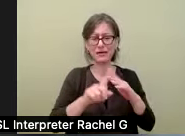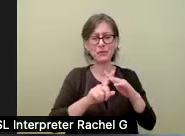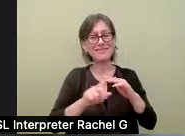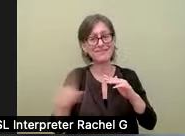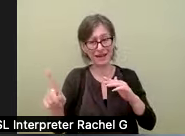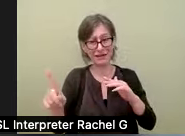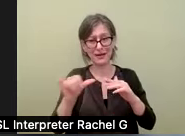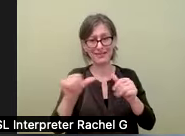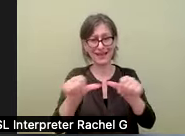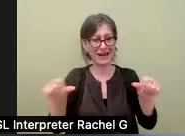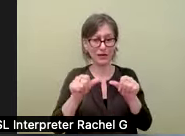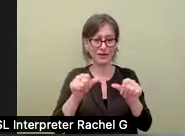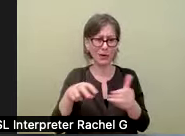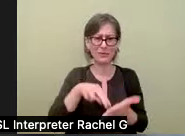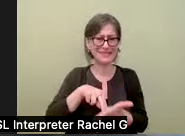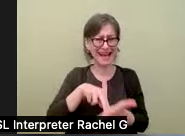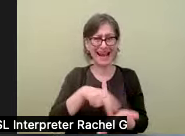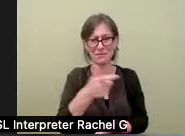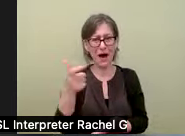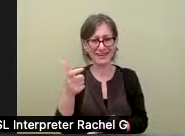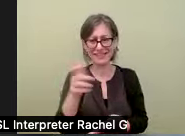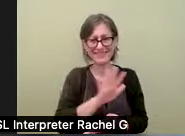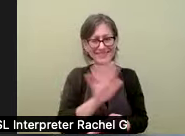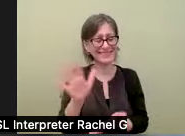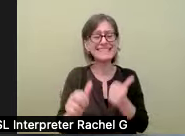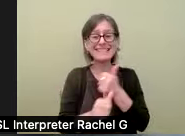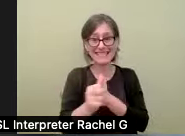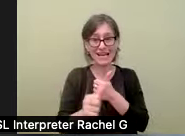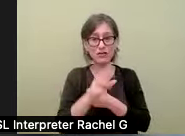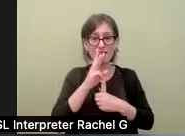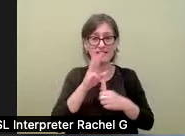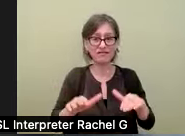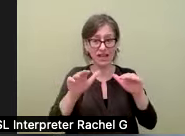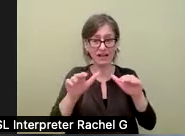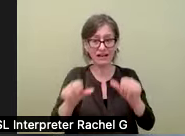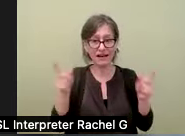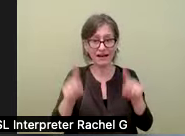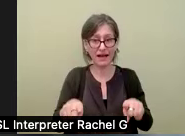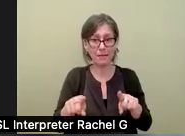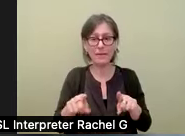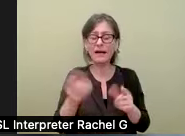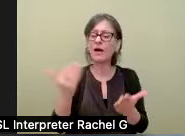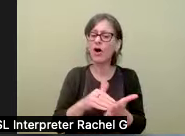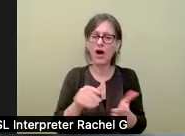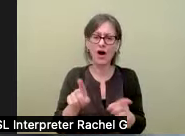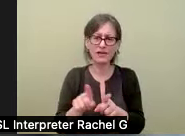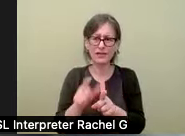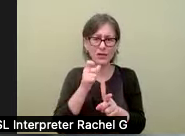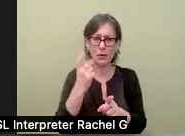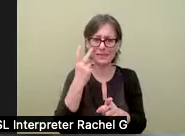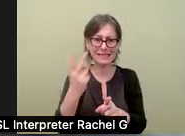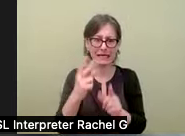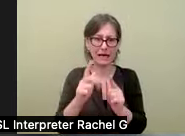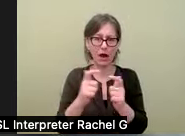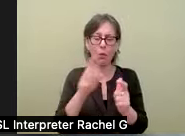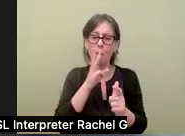the area and don't stand around and watch because dangerous flooding can happen. And again, you don't need to see a big wall of water for